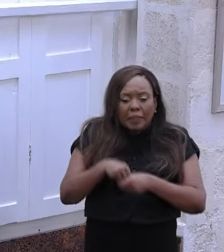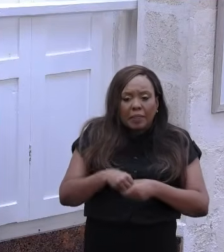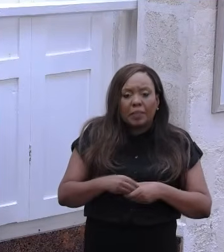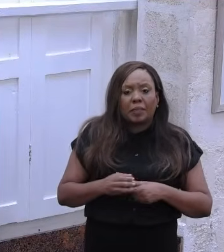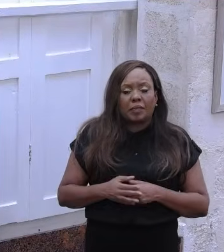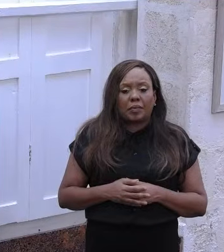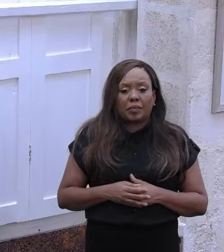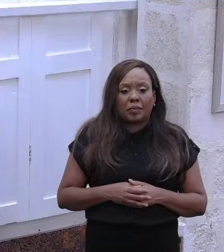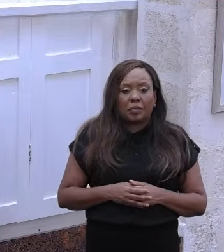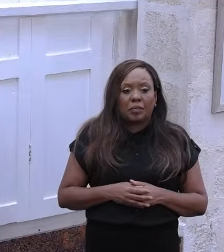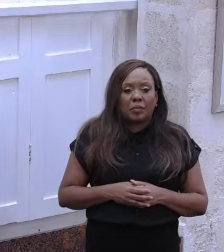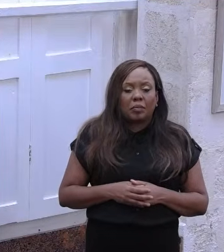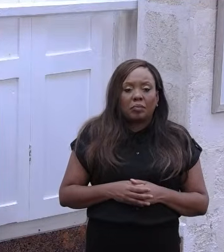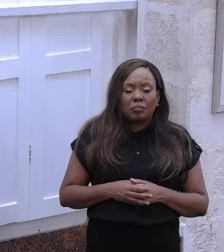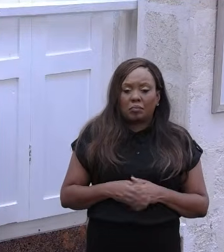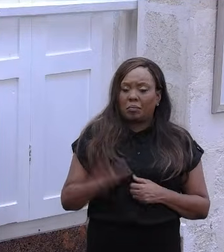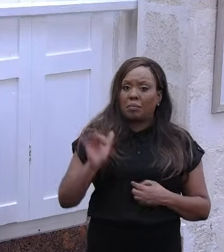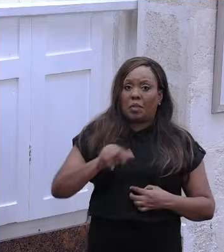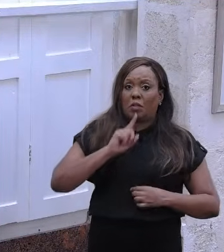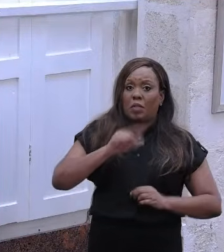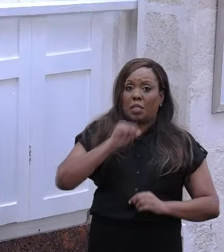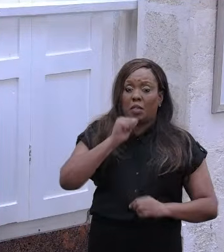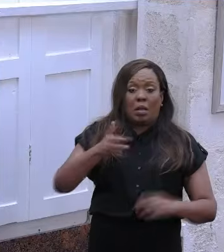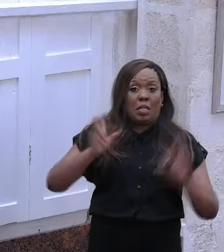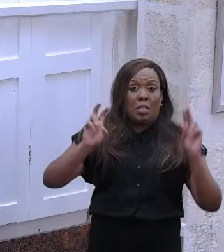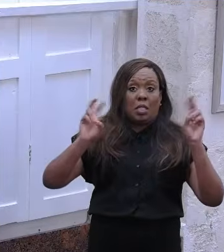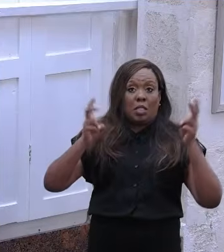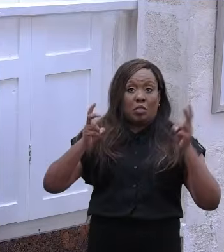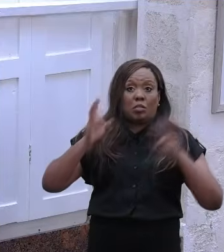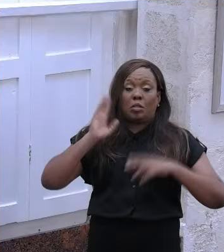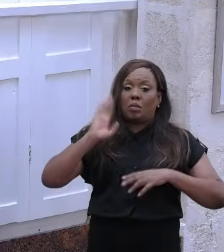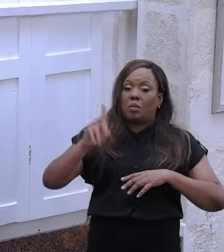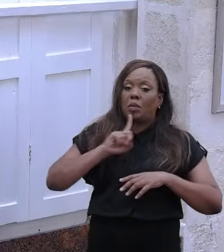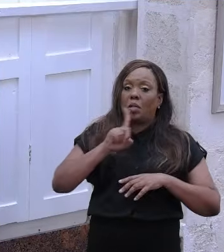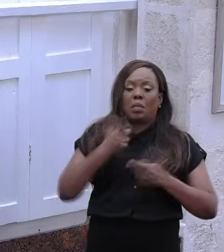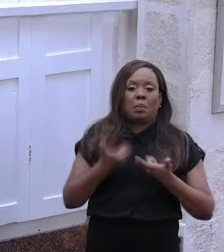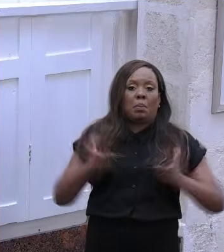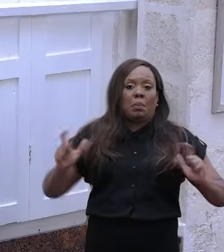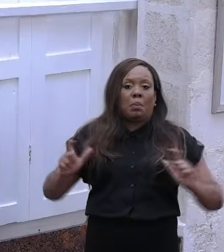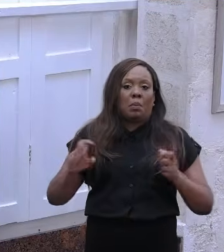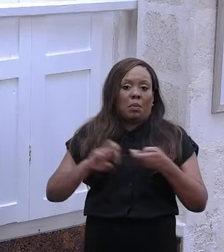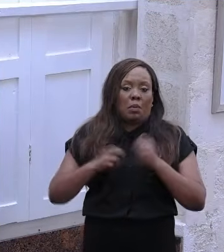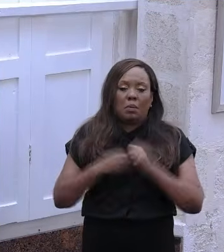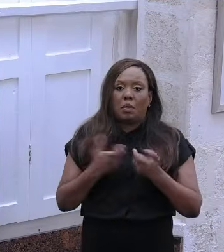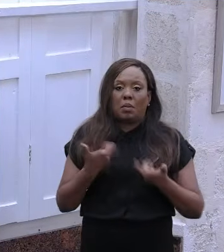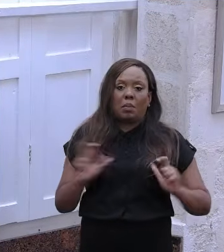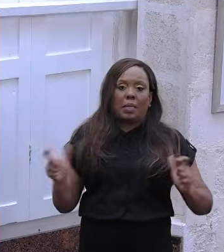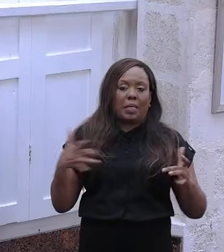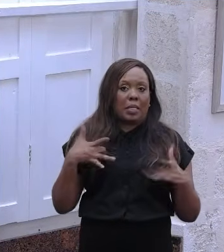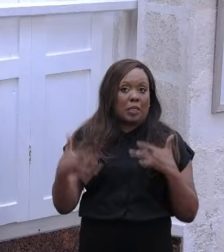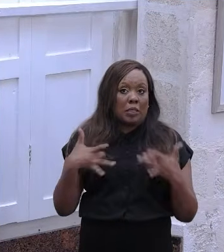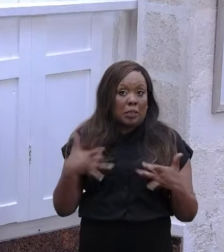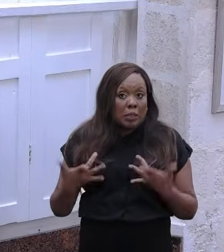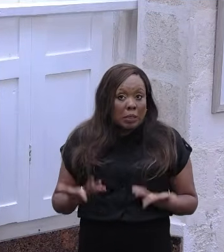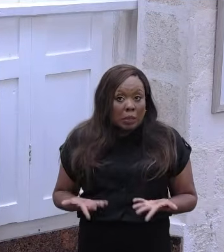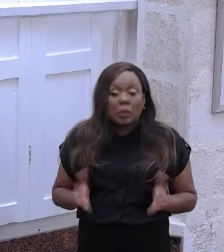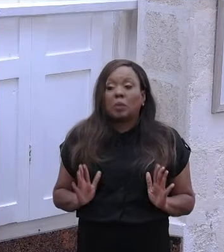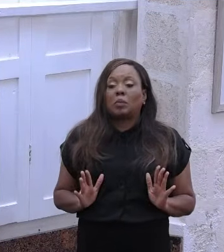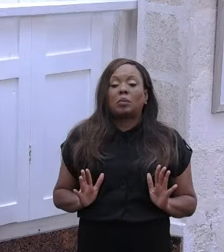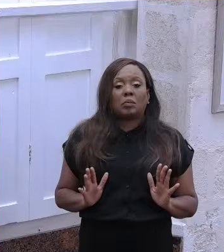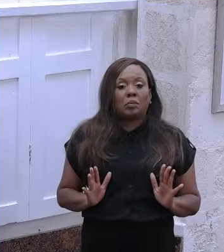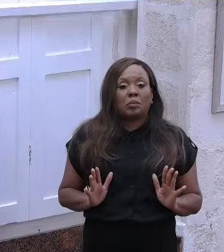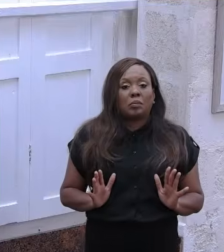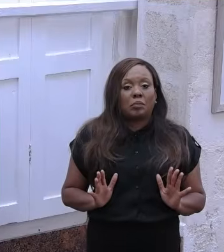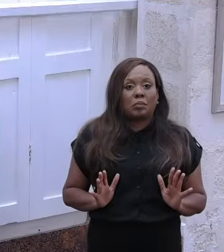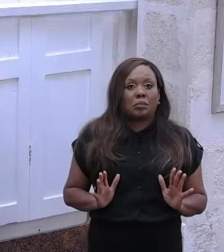So that would not necessarily be an issue that would be of major concern if we were to see an influx of numbers coming in. And in fact, that